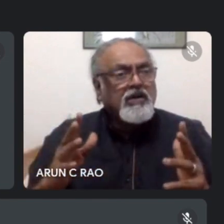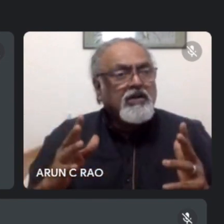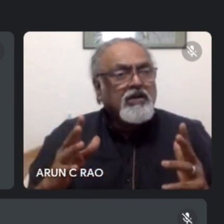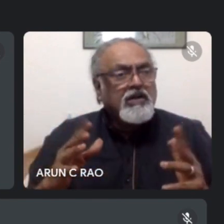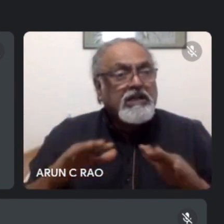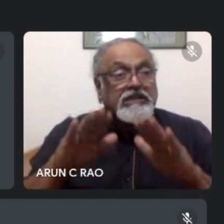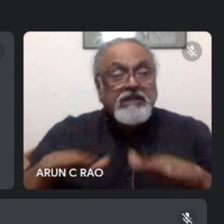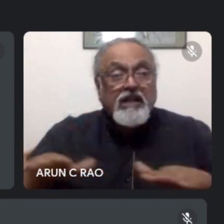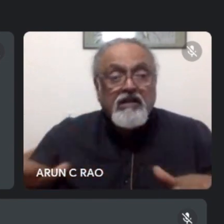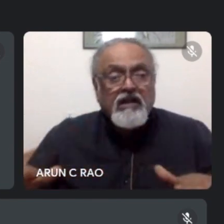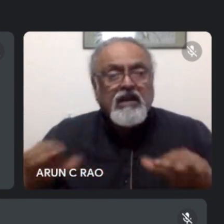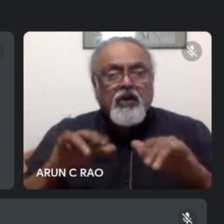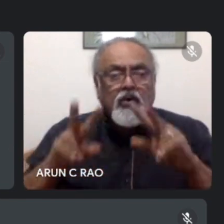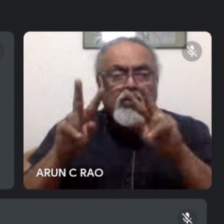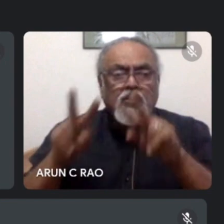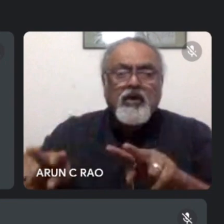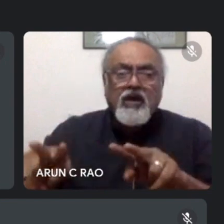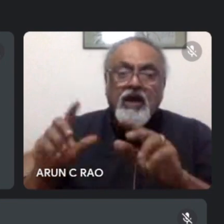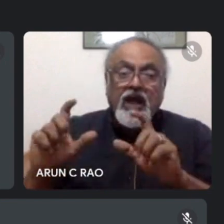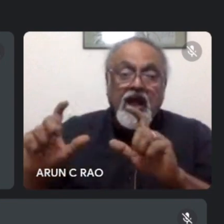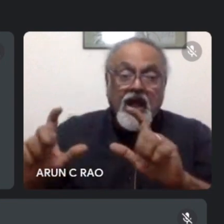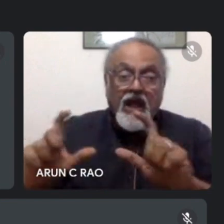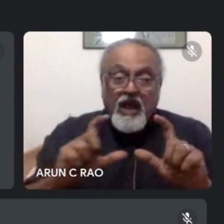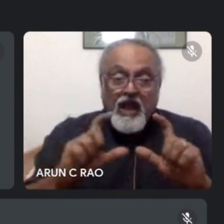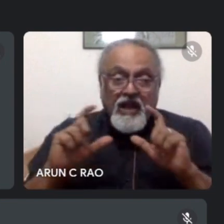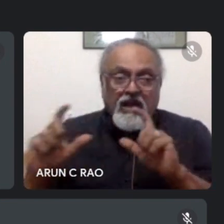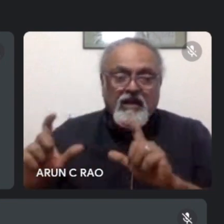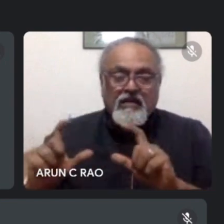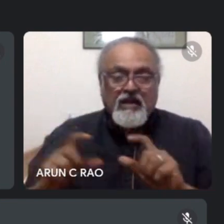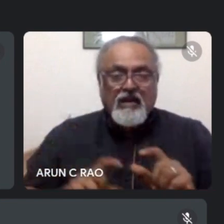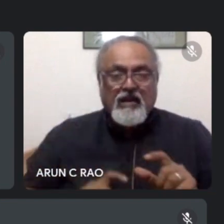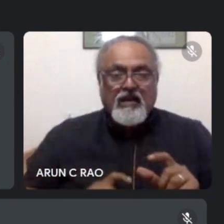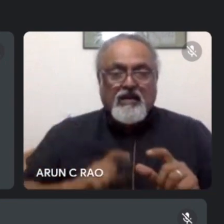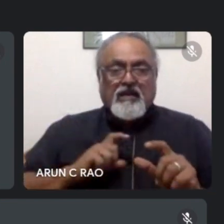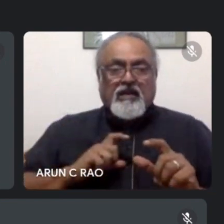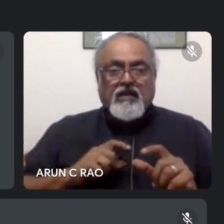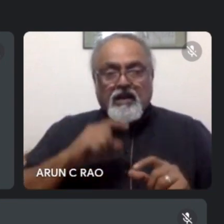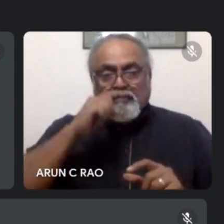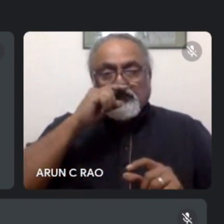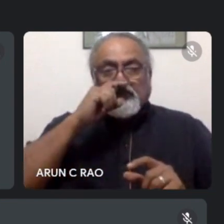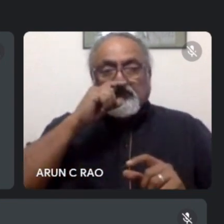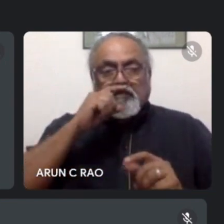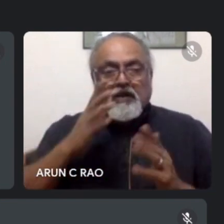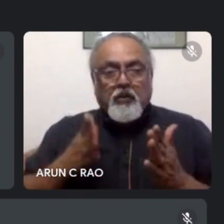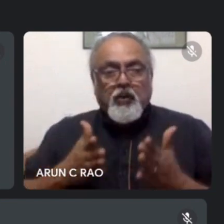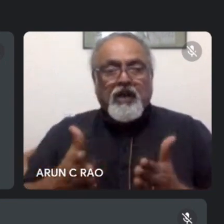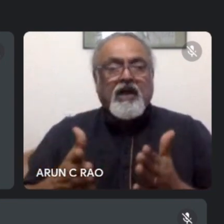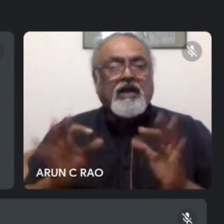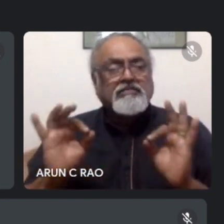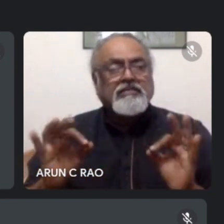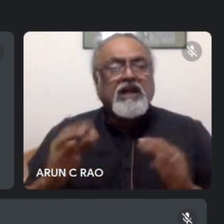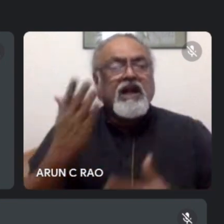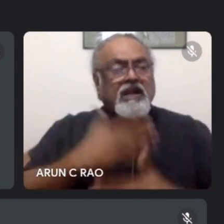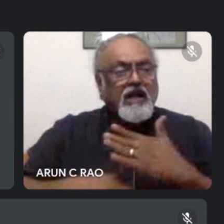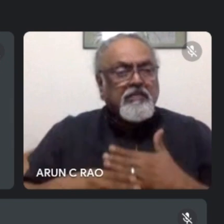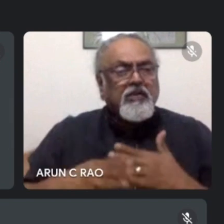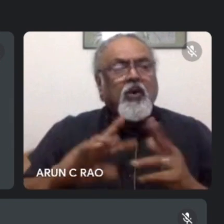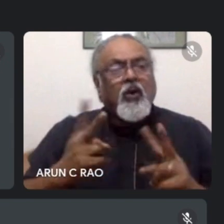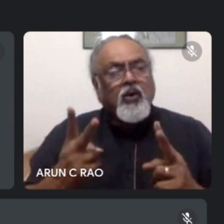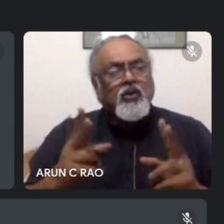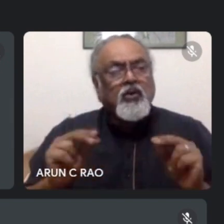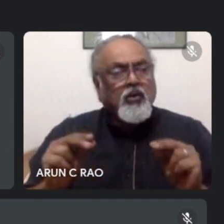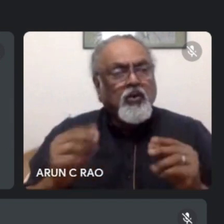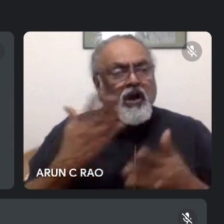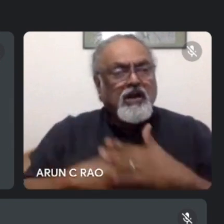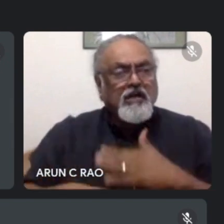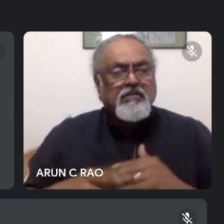children are looked after in a very dignified way. There should be some sort of punishments as well if the child